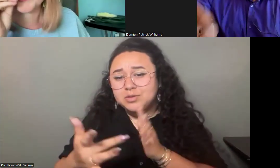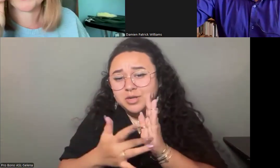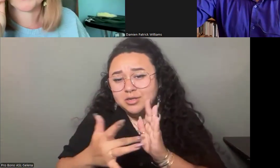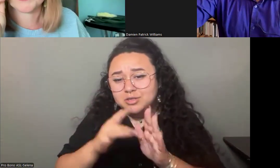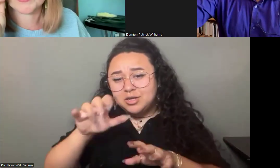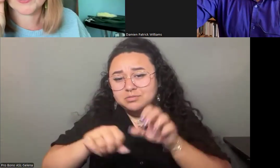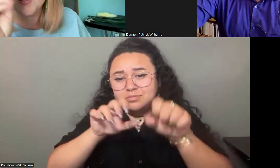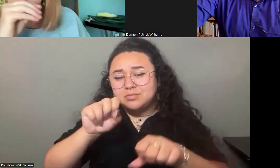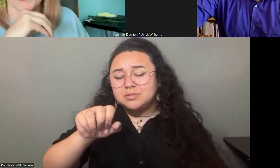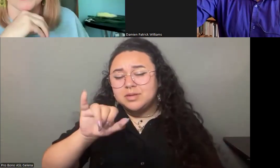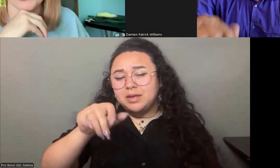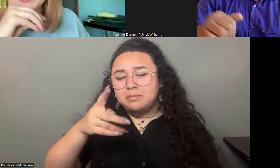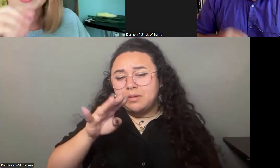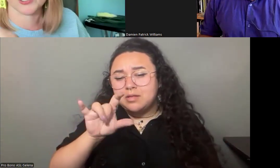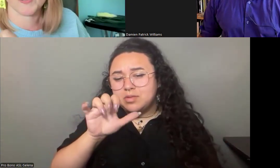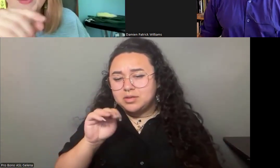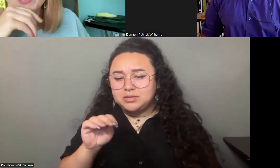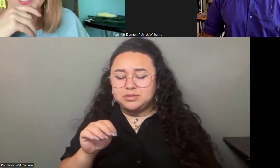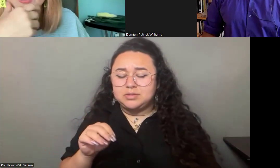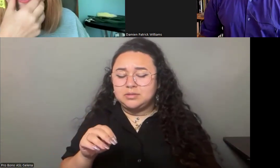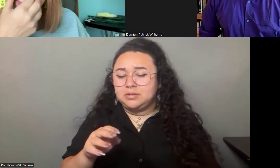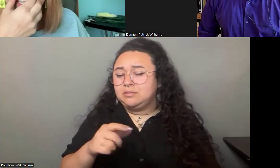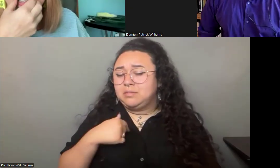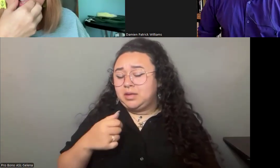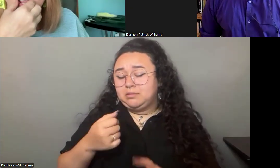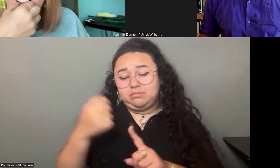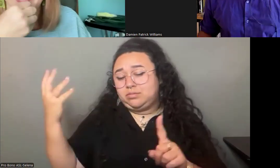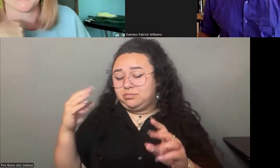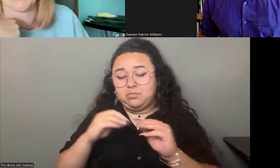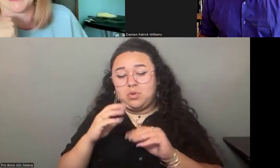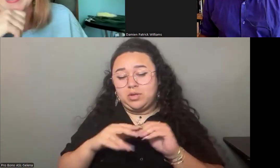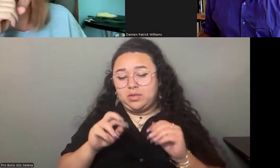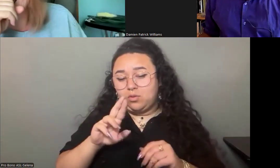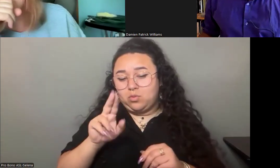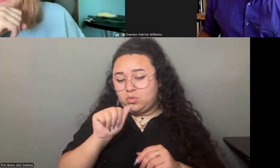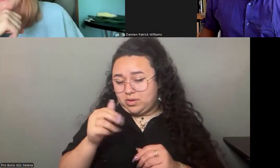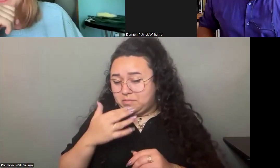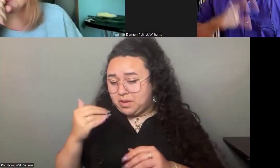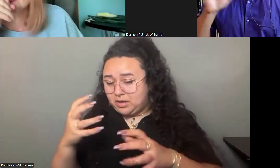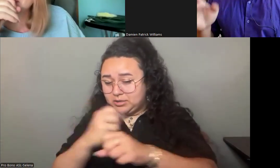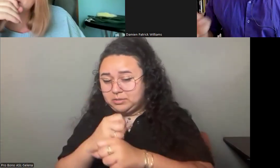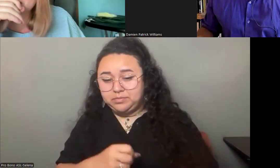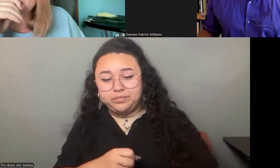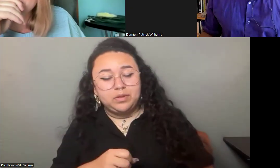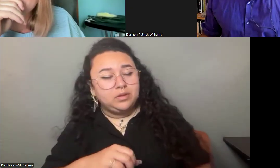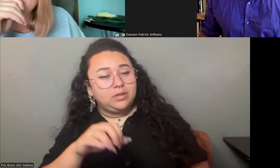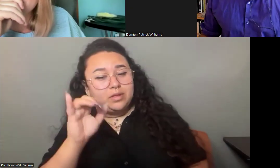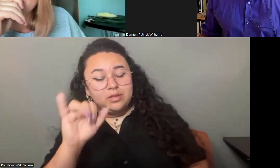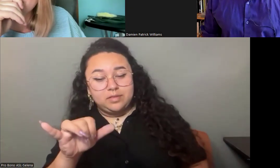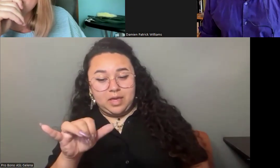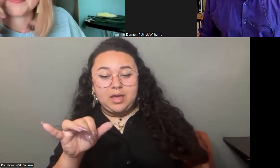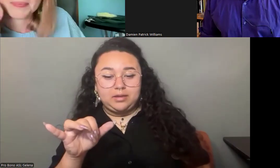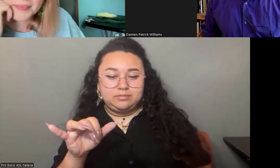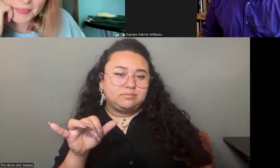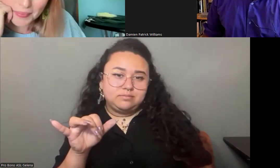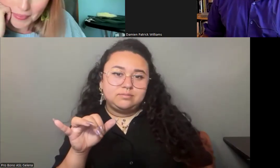in a much longer way than Ruwa did. Do you have a better summary of this, Damien? Well, that is actually the kind of the core framing.